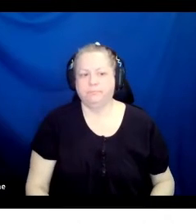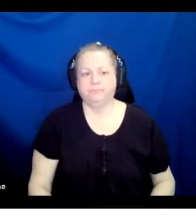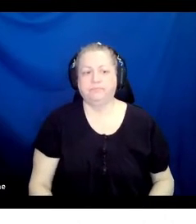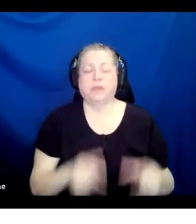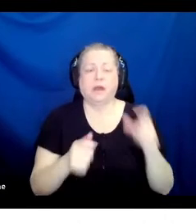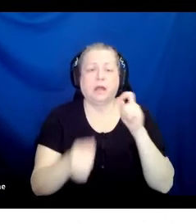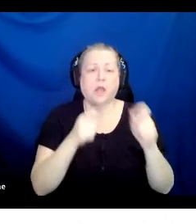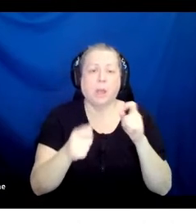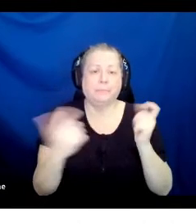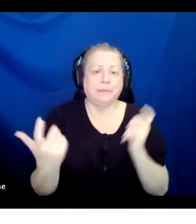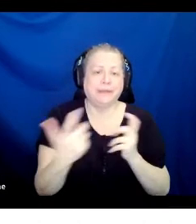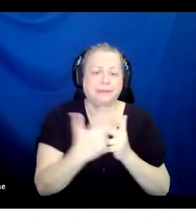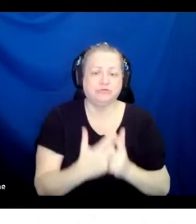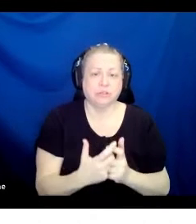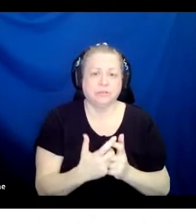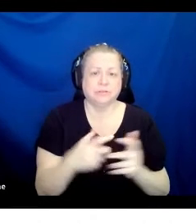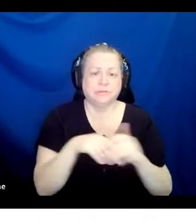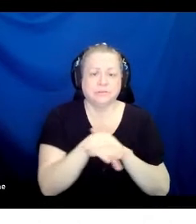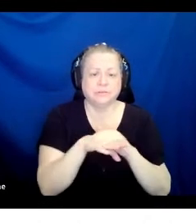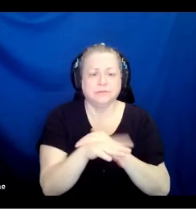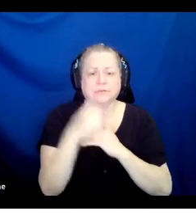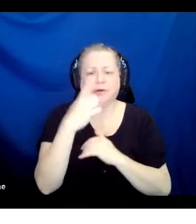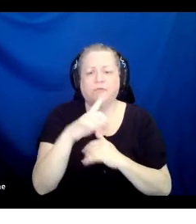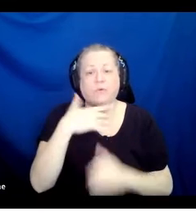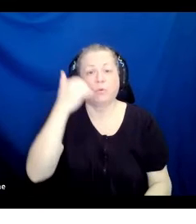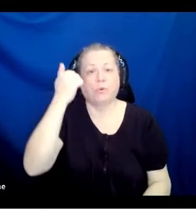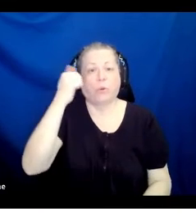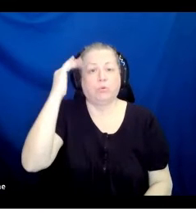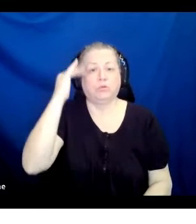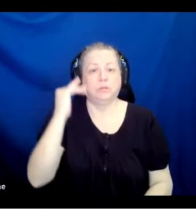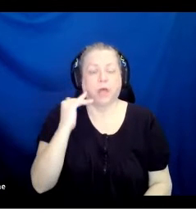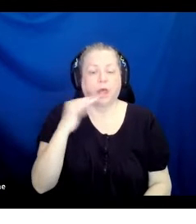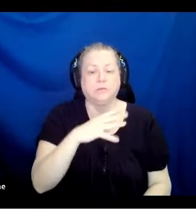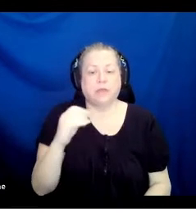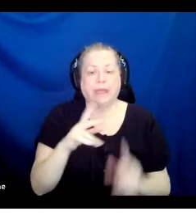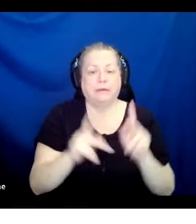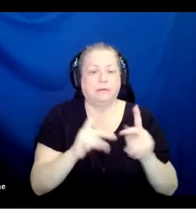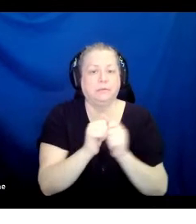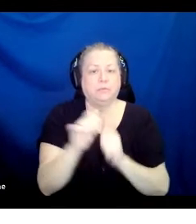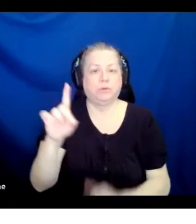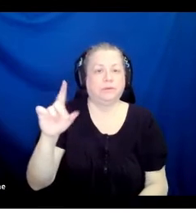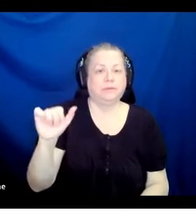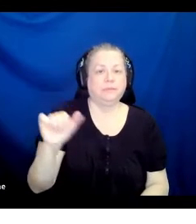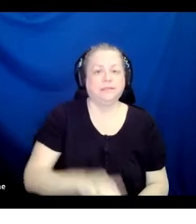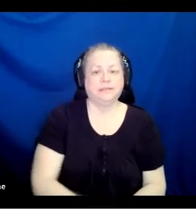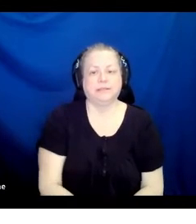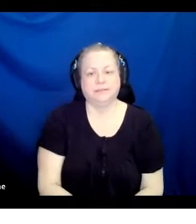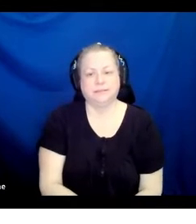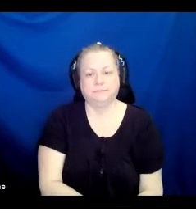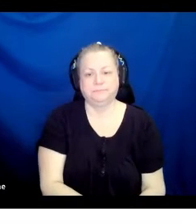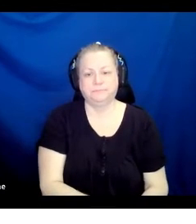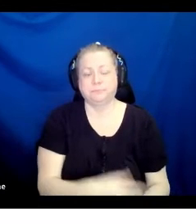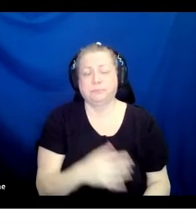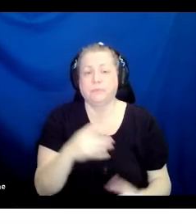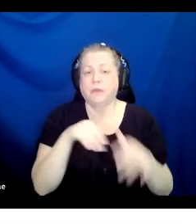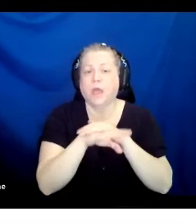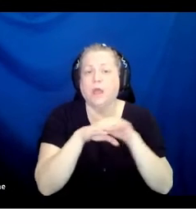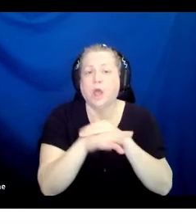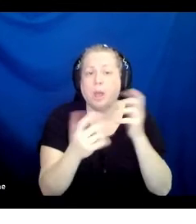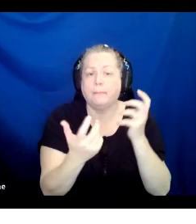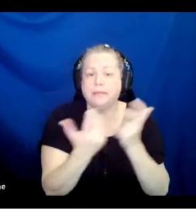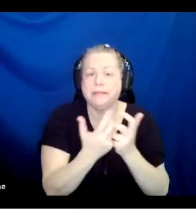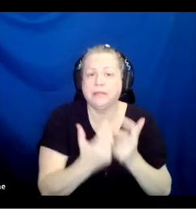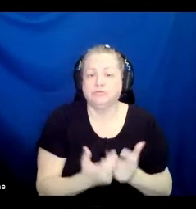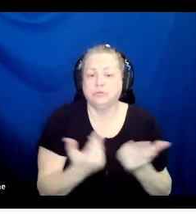Accommodations. MassHealth has accommodations for older adults and people with disabilities. These accommodations include a